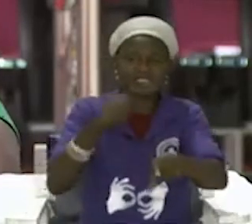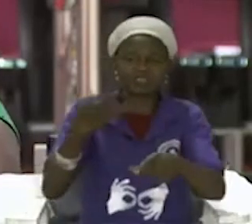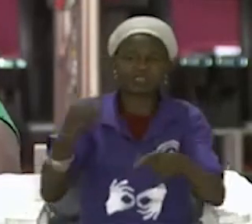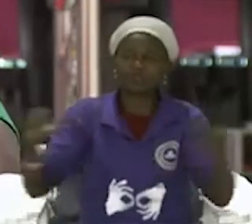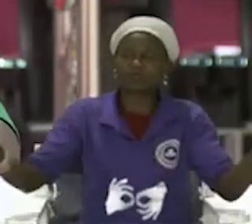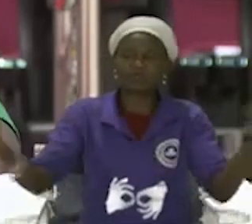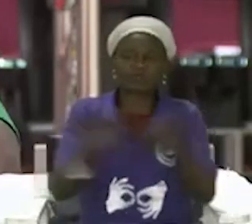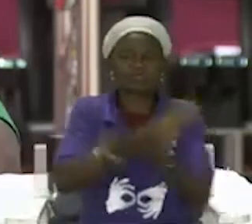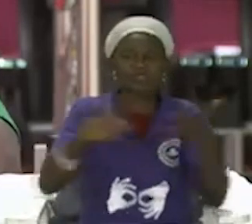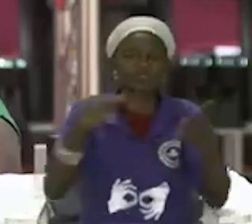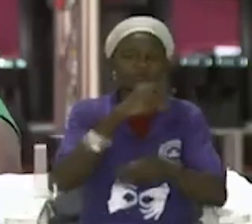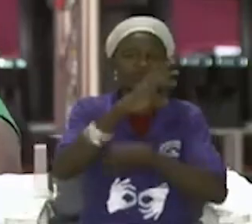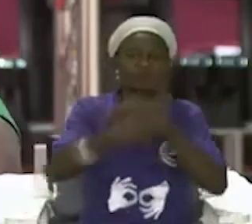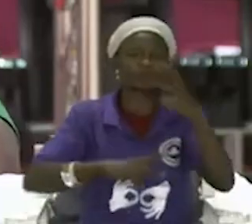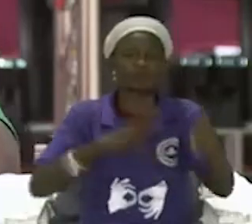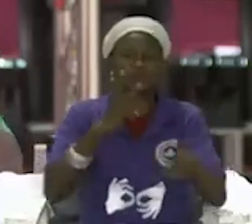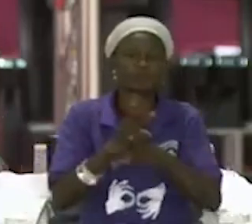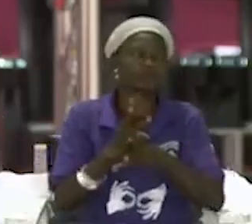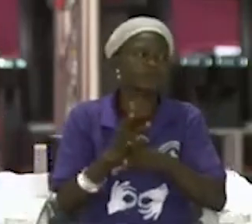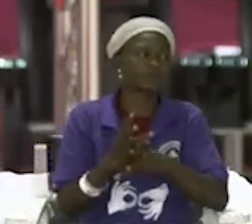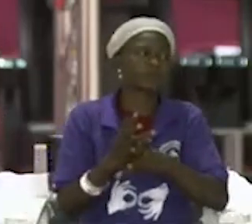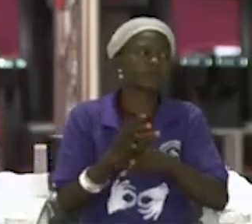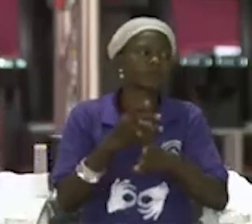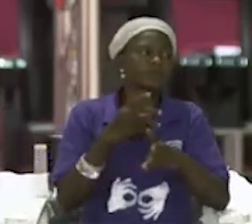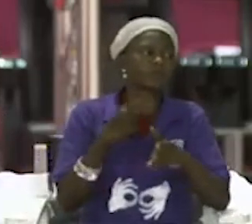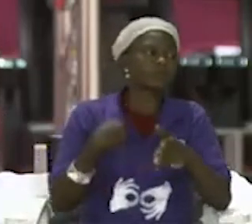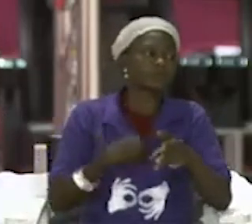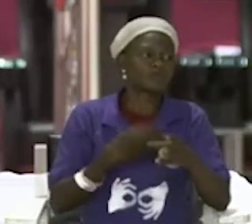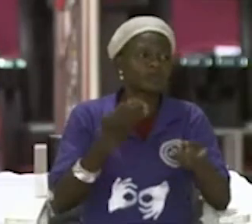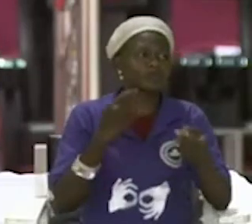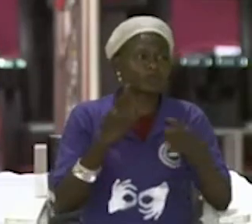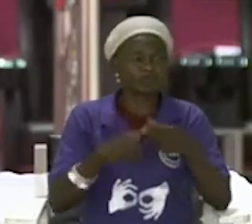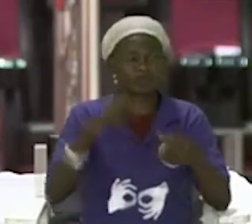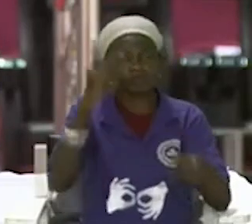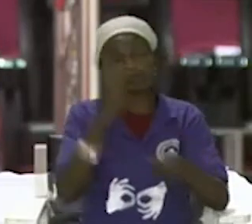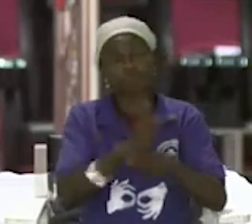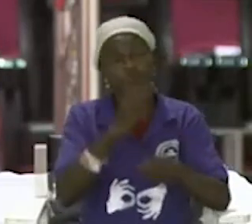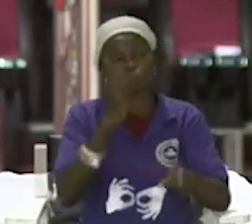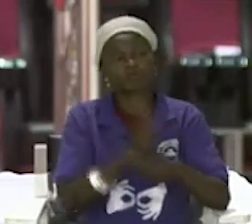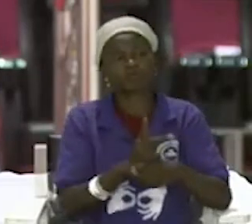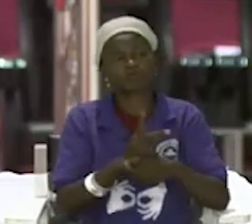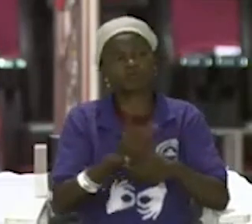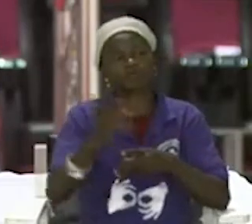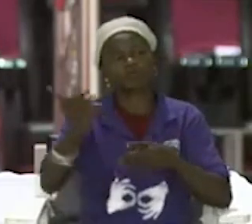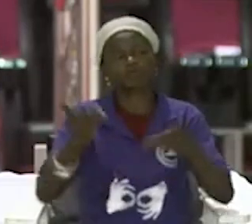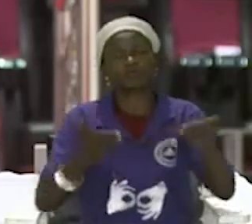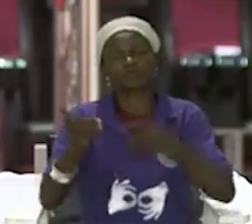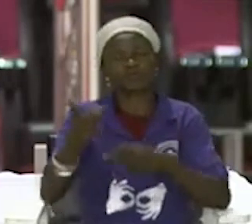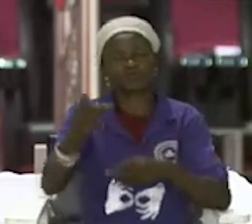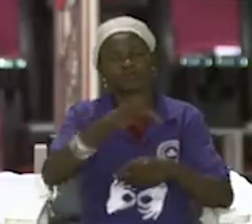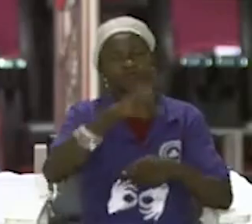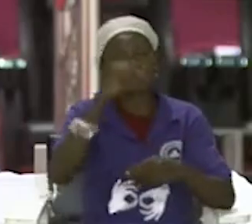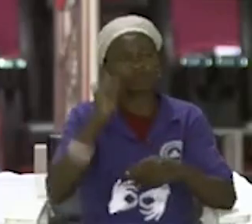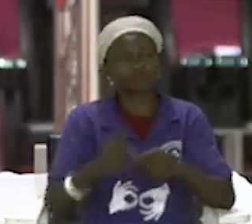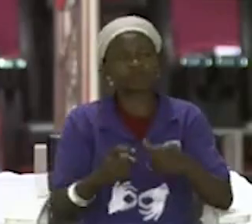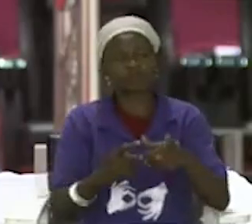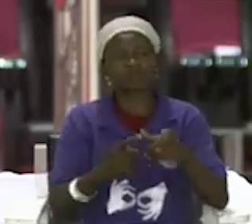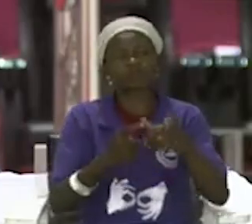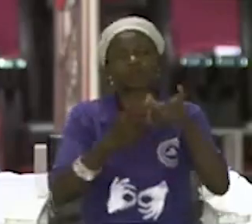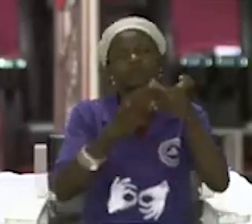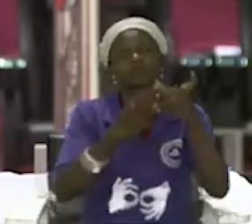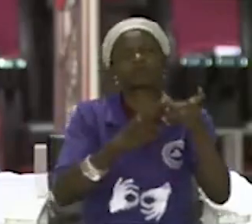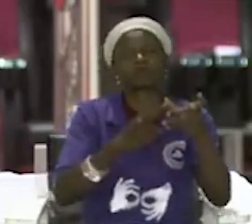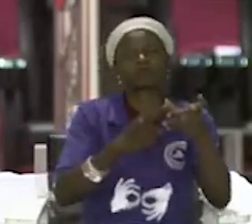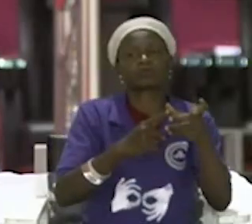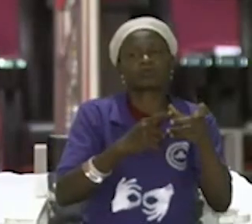world. If you want to retain dominion, you must run from the